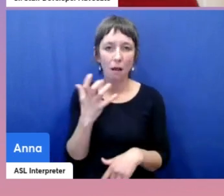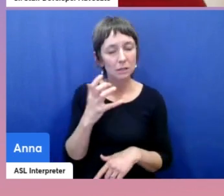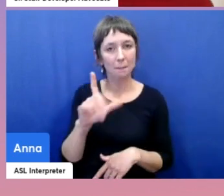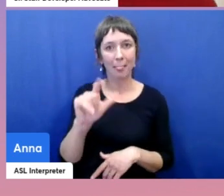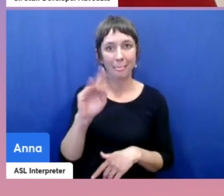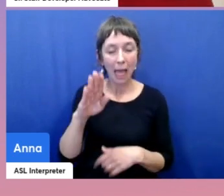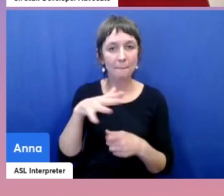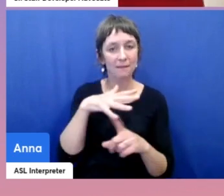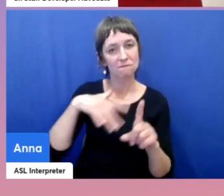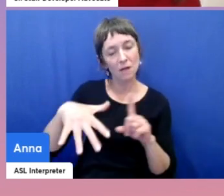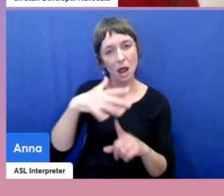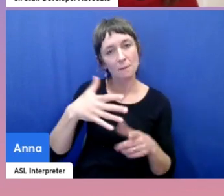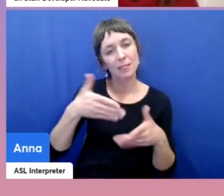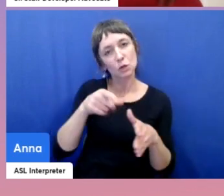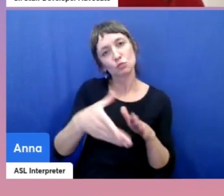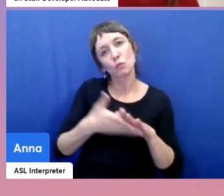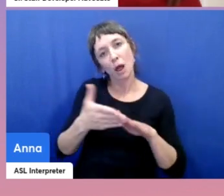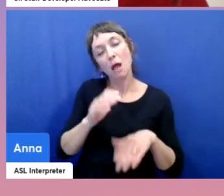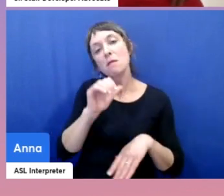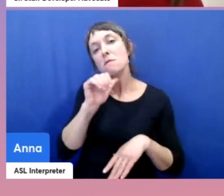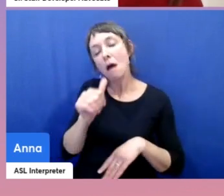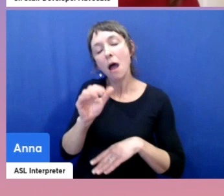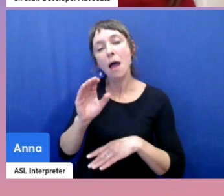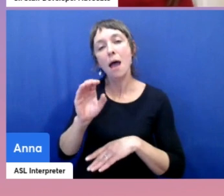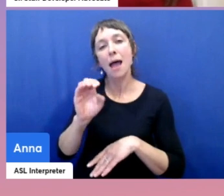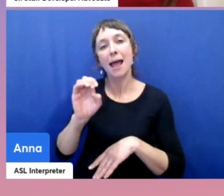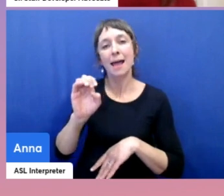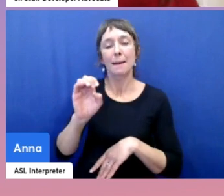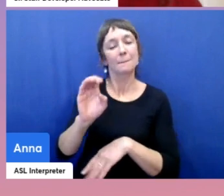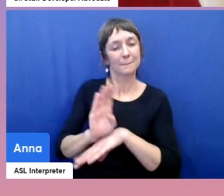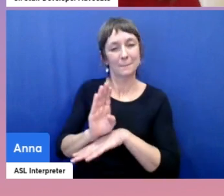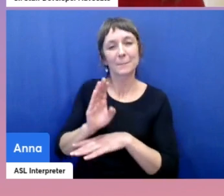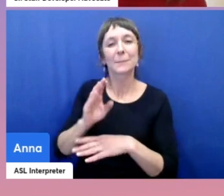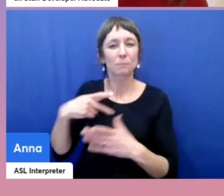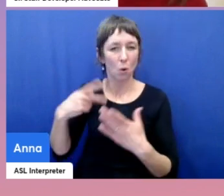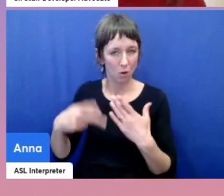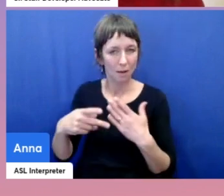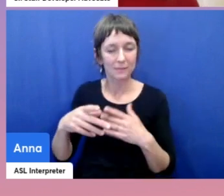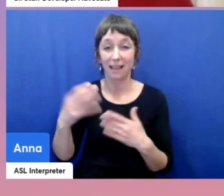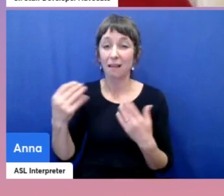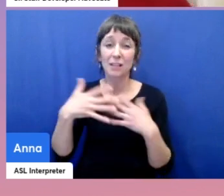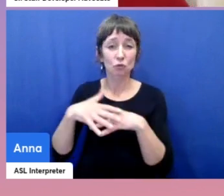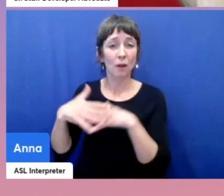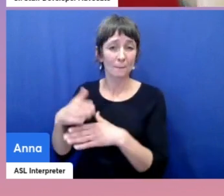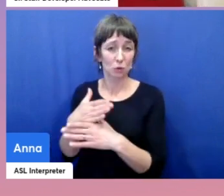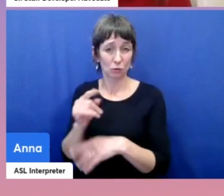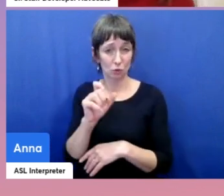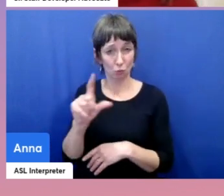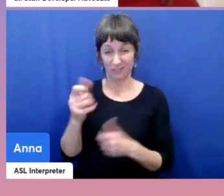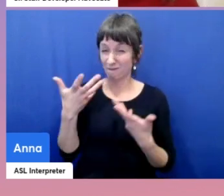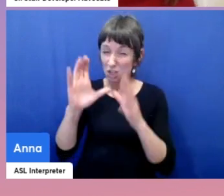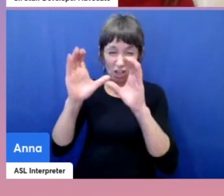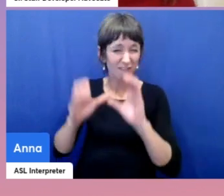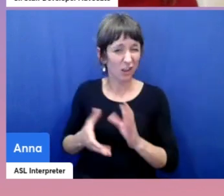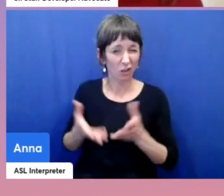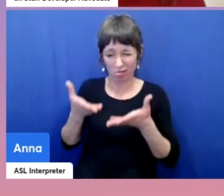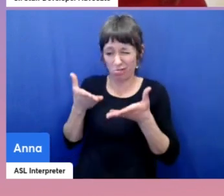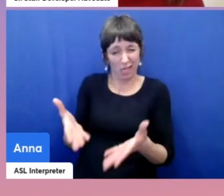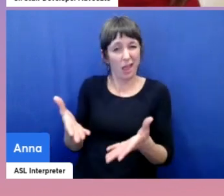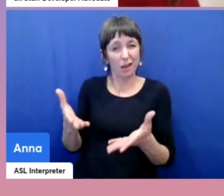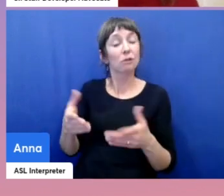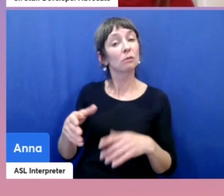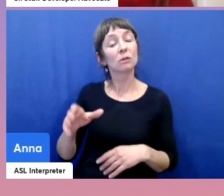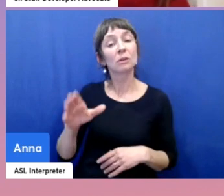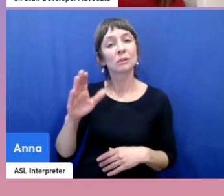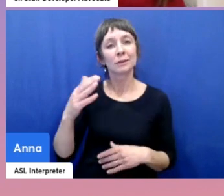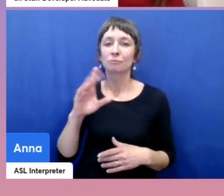run non-enterprise versions of Nomad, Consul, and Vault. And the integrations between these tools are already configured. So you end up with something